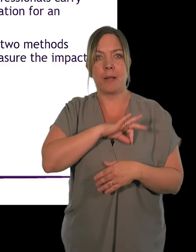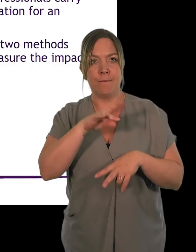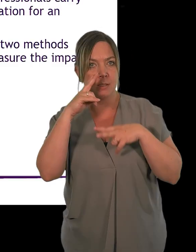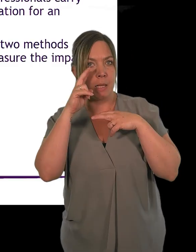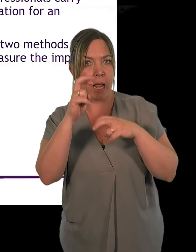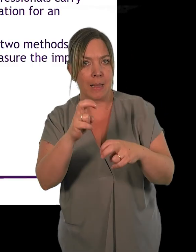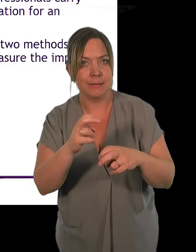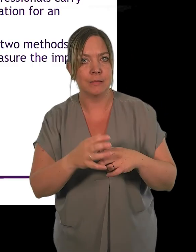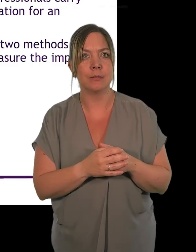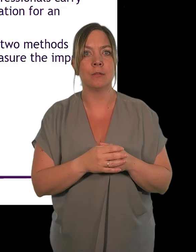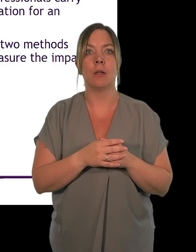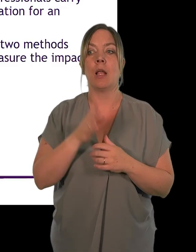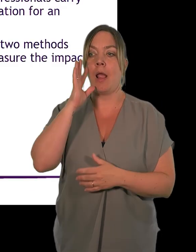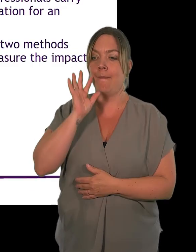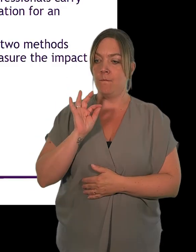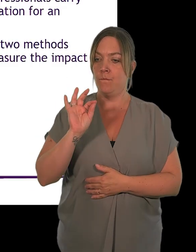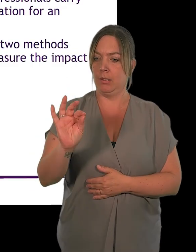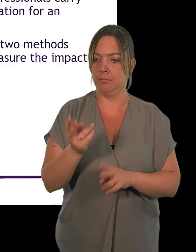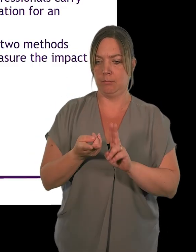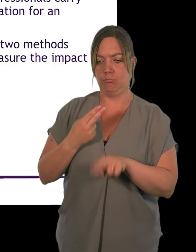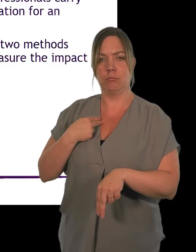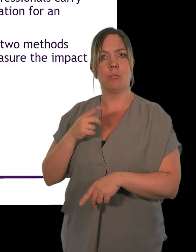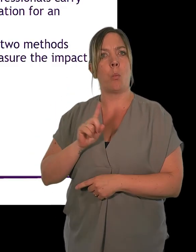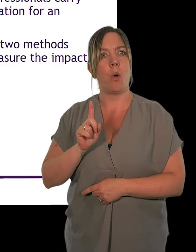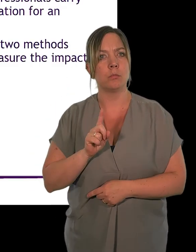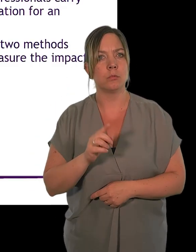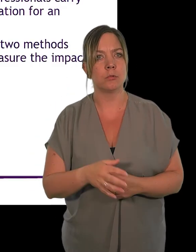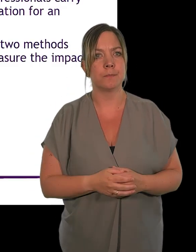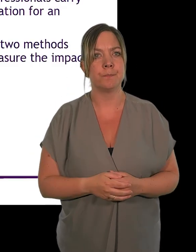analysis, return of investment,